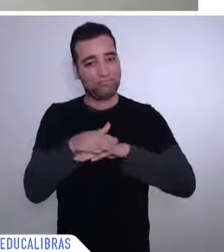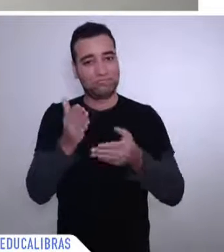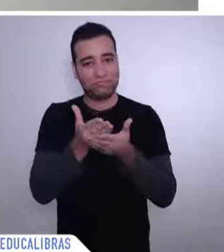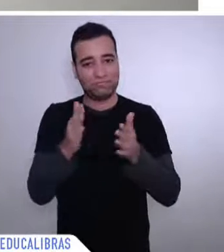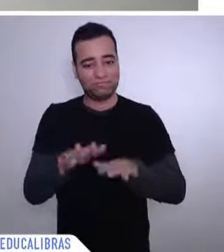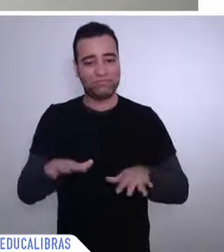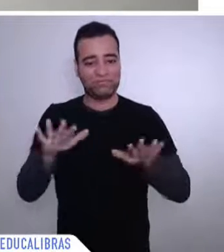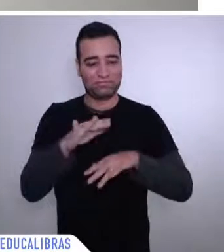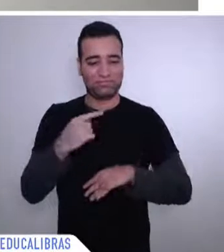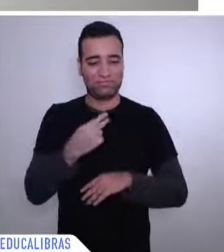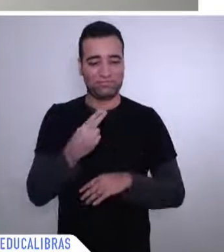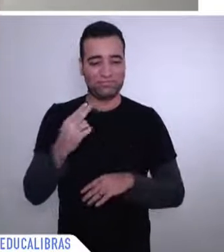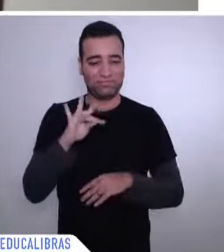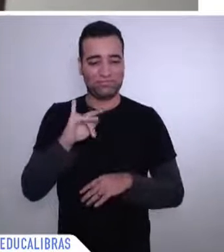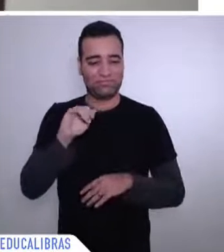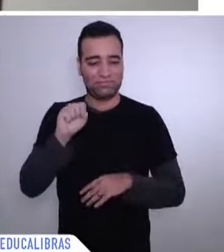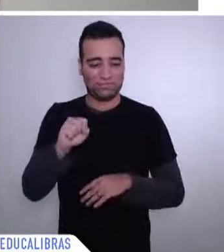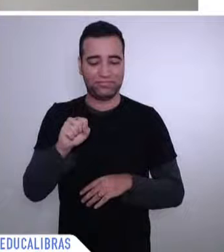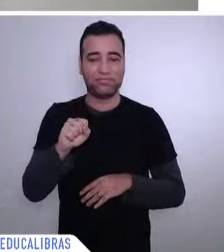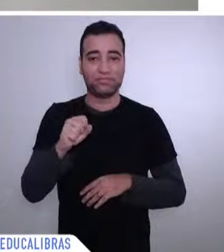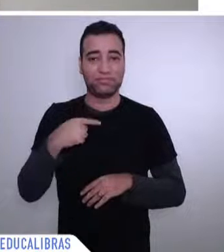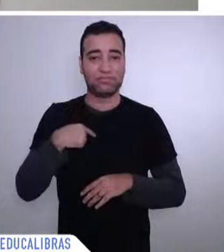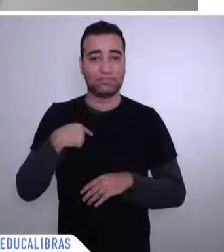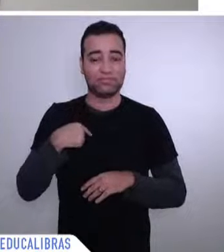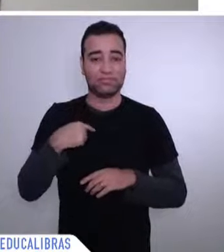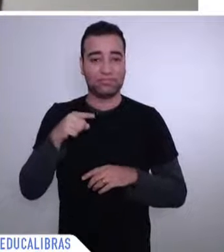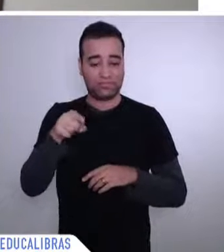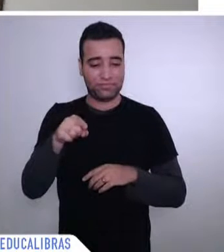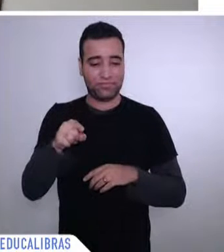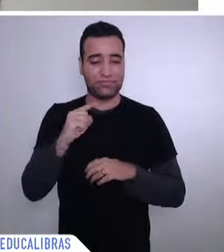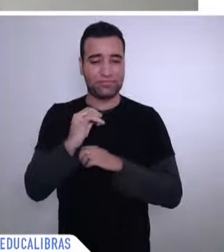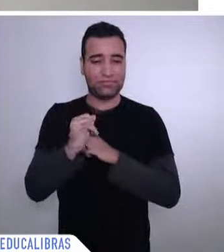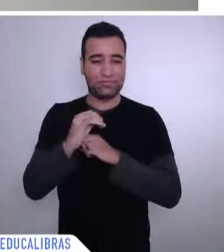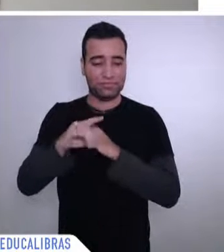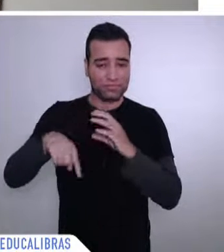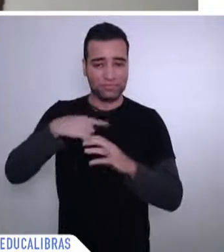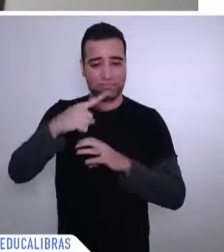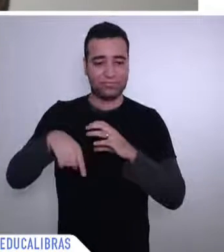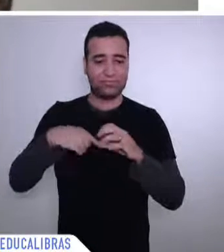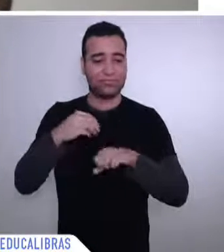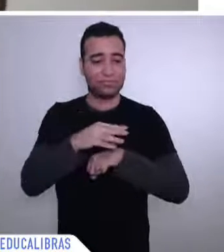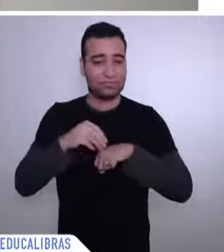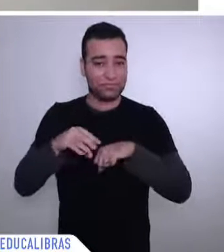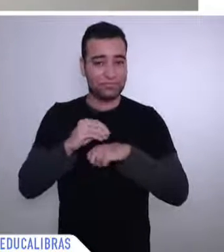Estamos sem o som, no sound from the original at the moment.